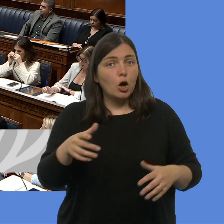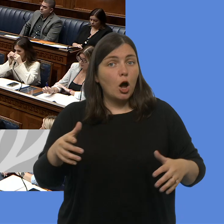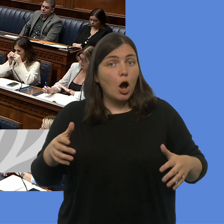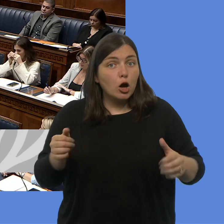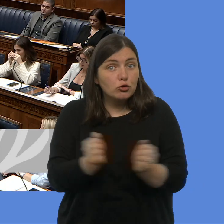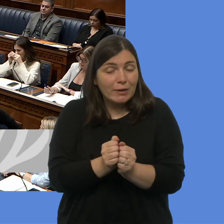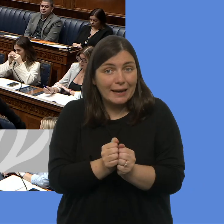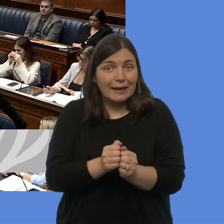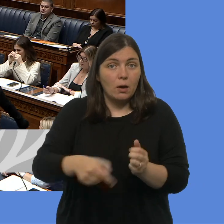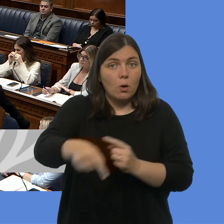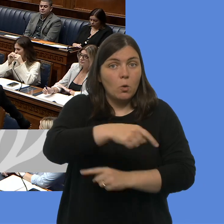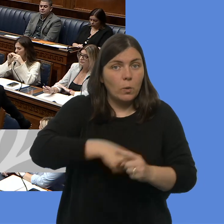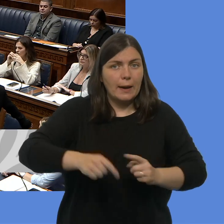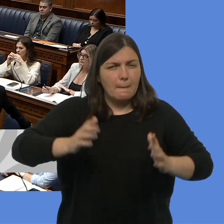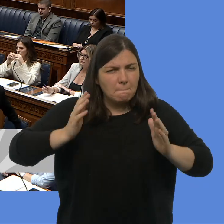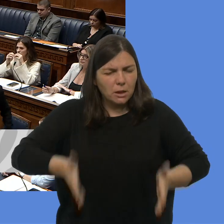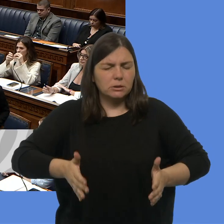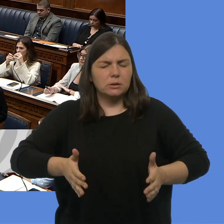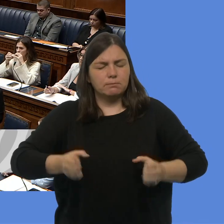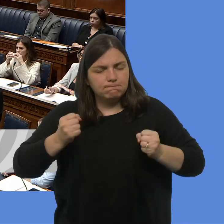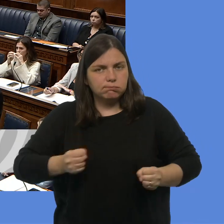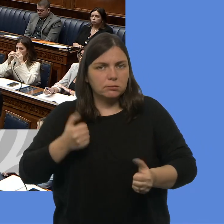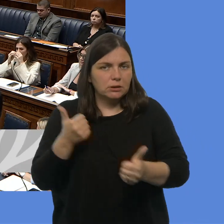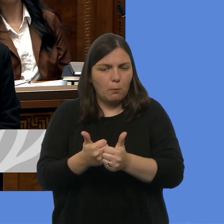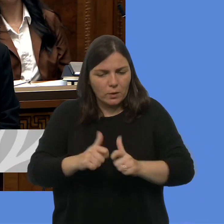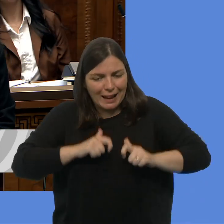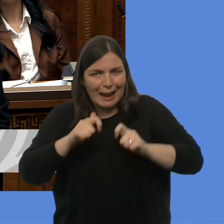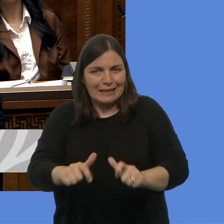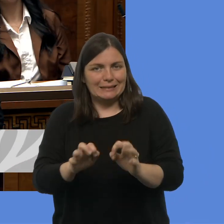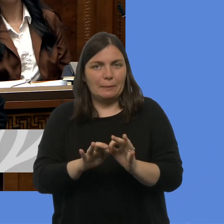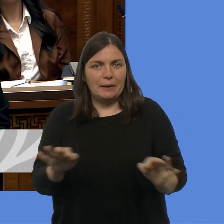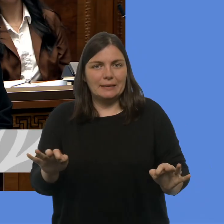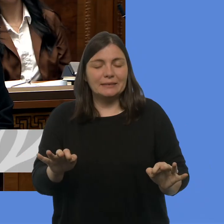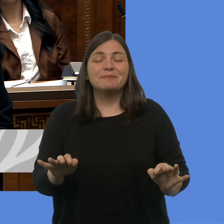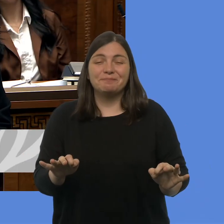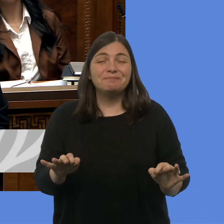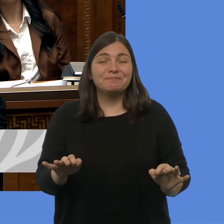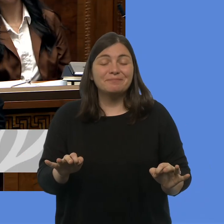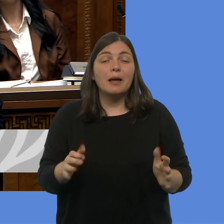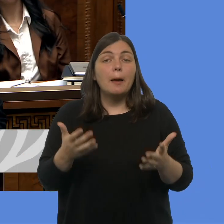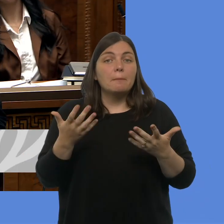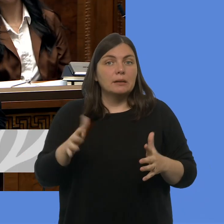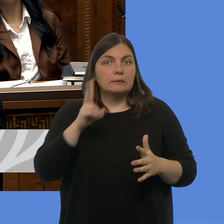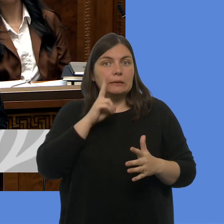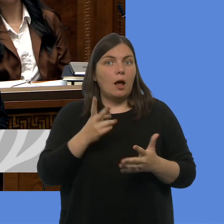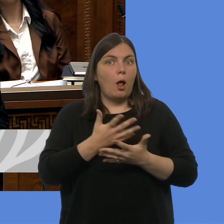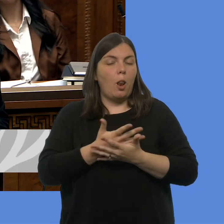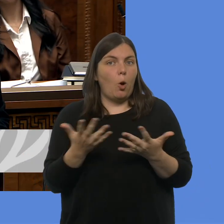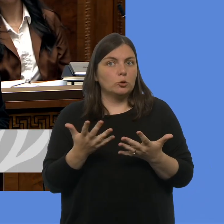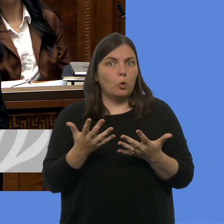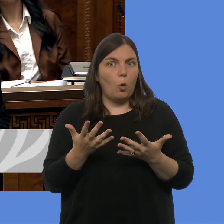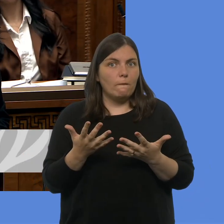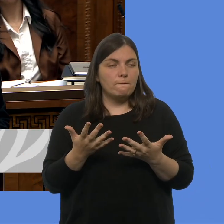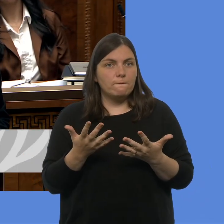grasped? Yeah, I mean, I would urge, we've already seen a lot of volatility even over the course of the period since the ceasefire